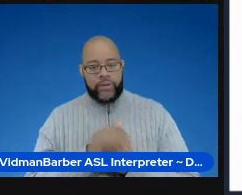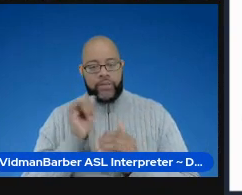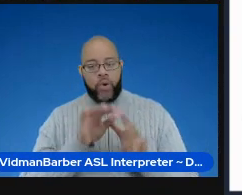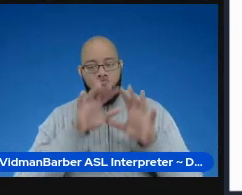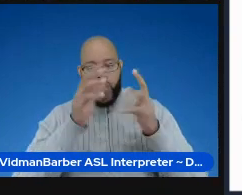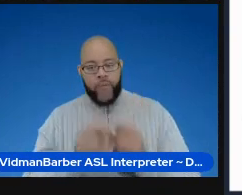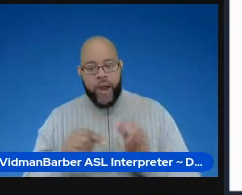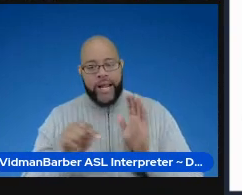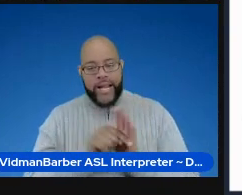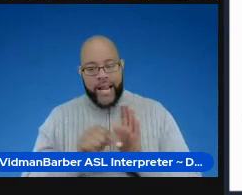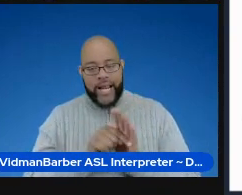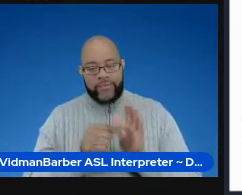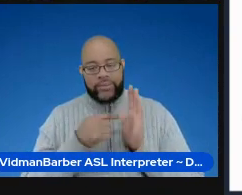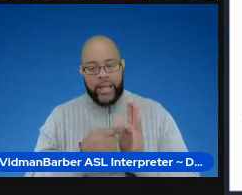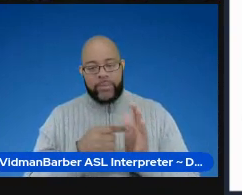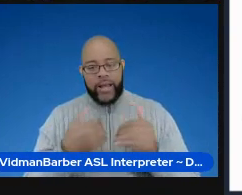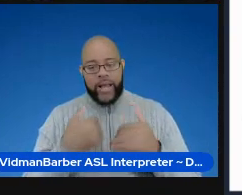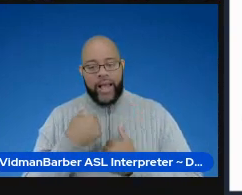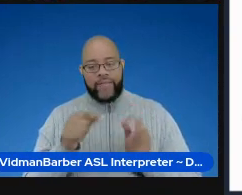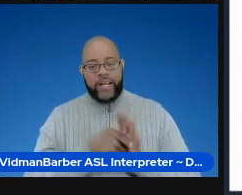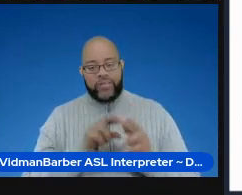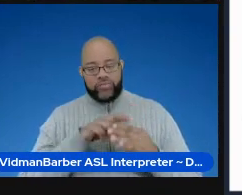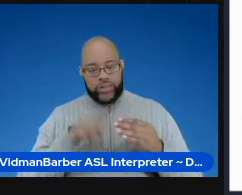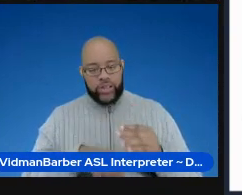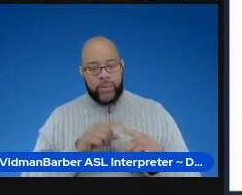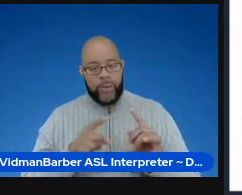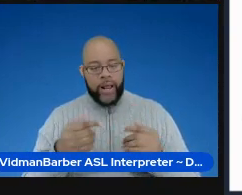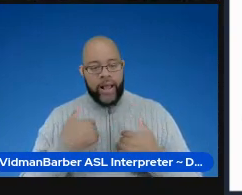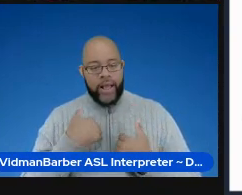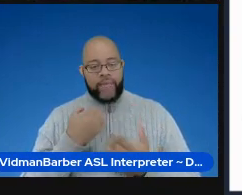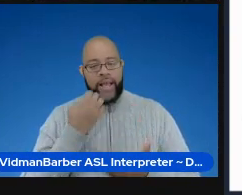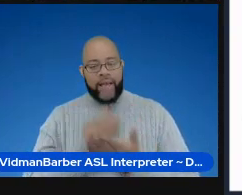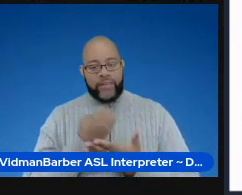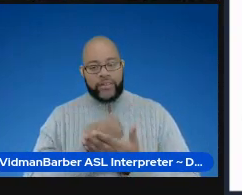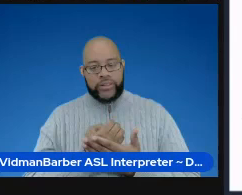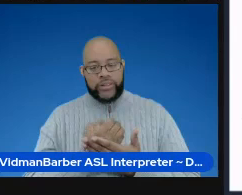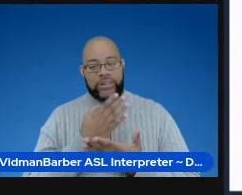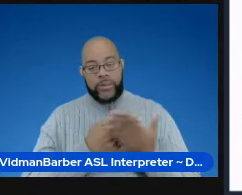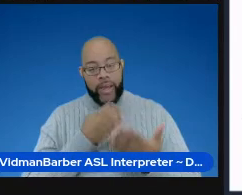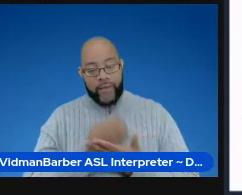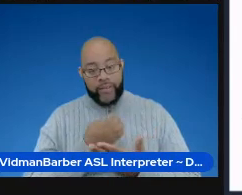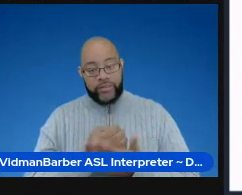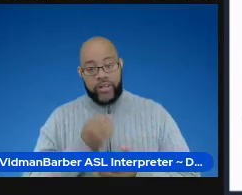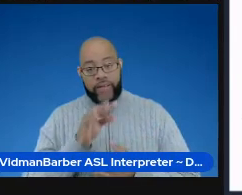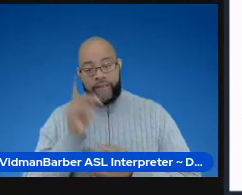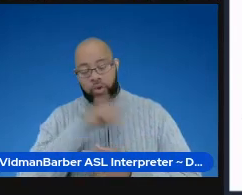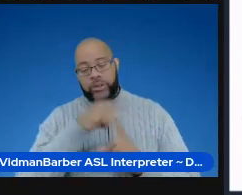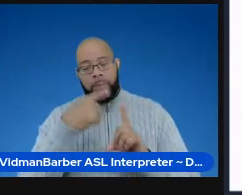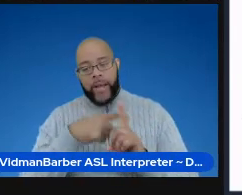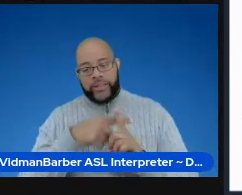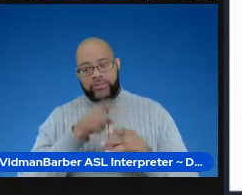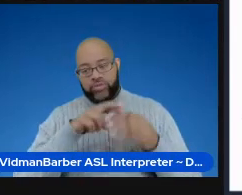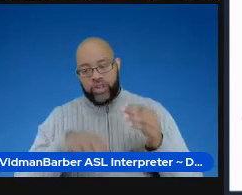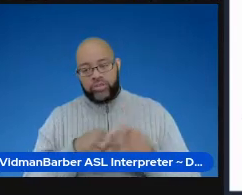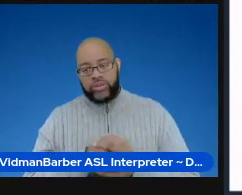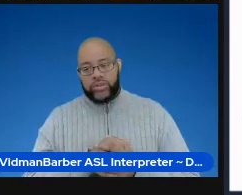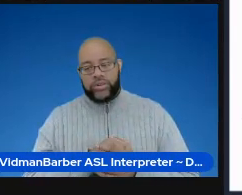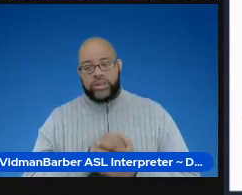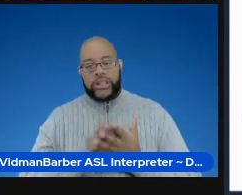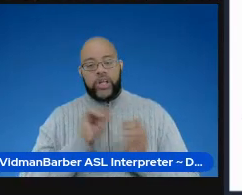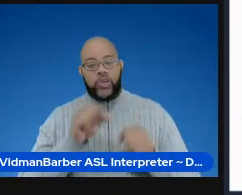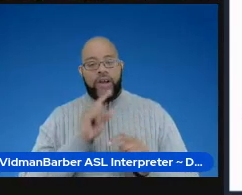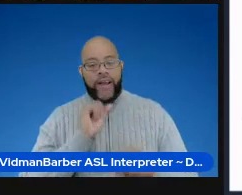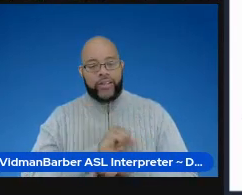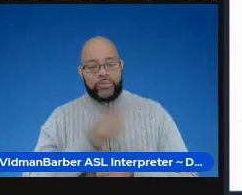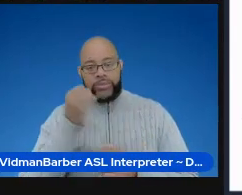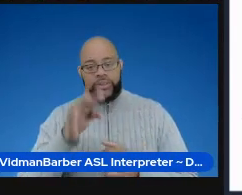the negative samples had negative results, but there was some evidence of false positive results, which could actually be due